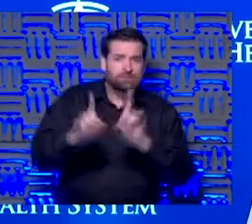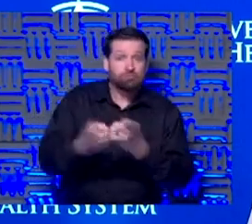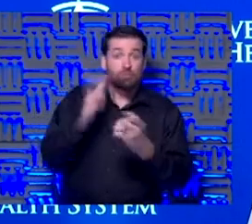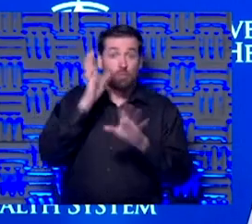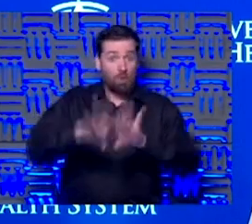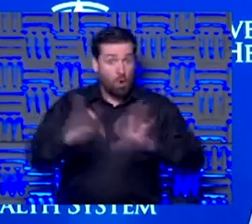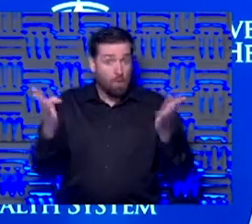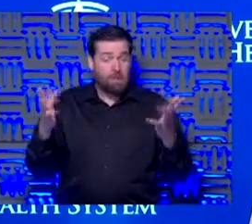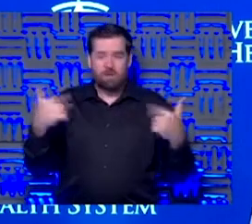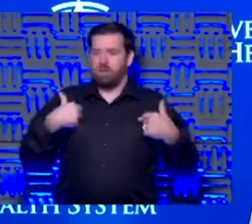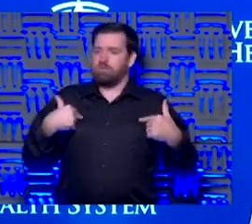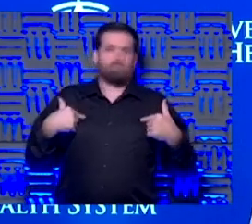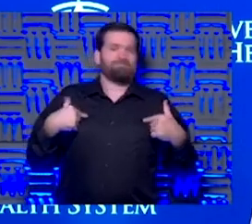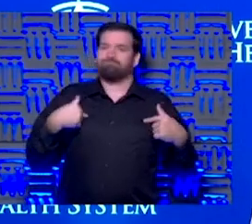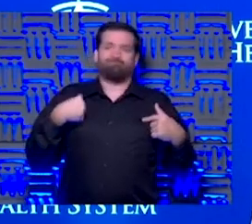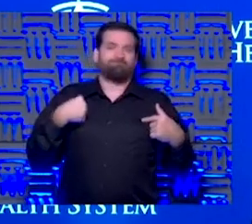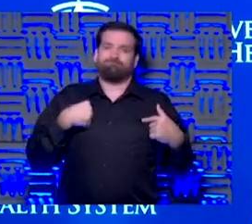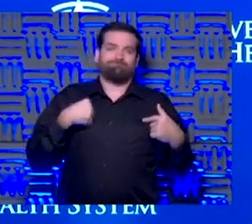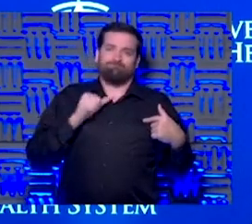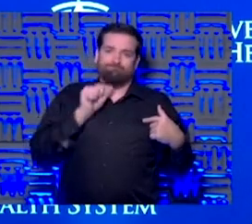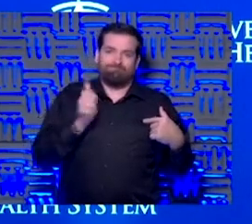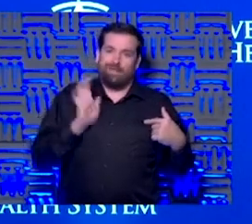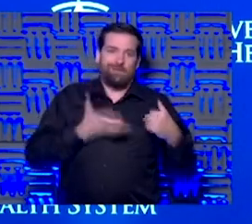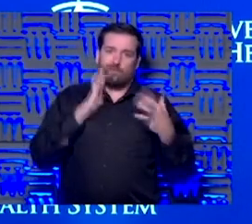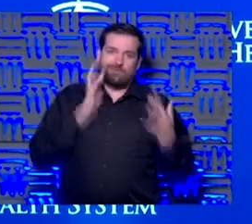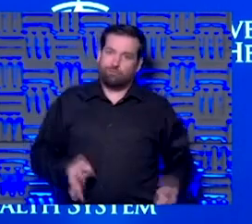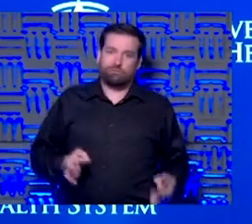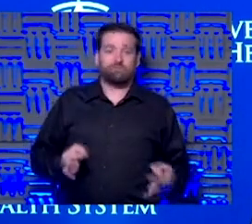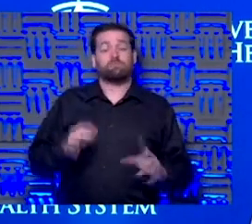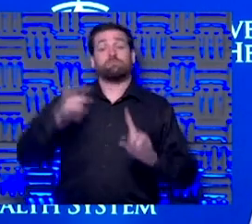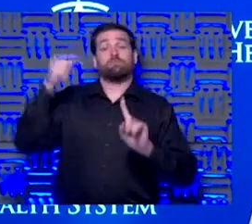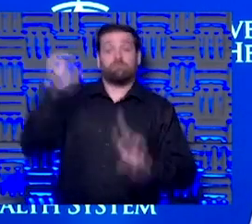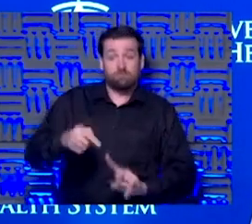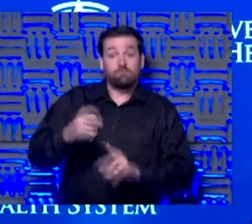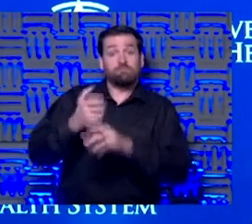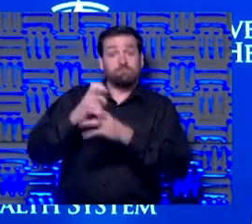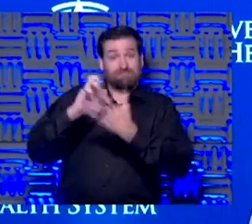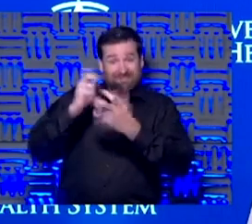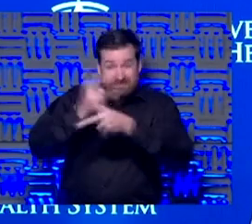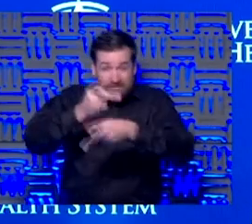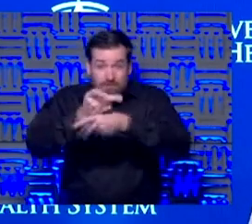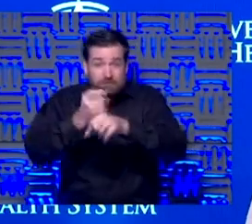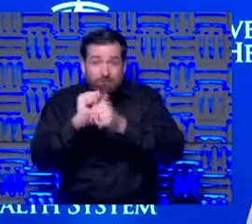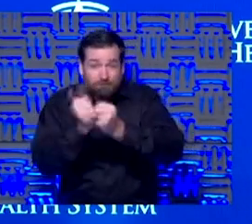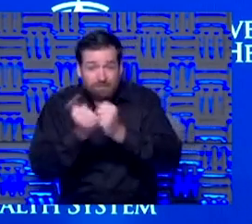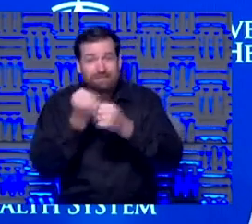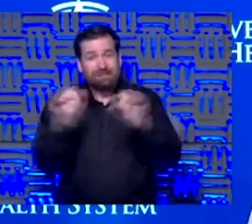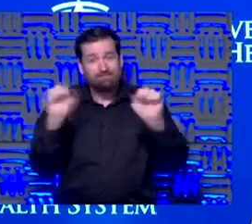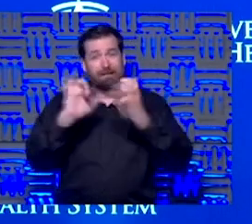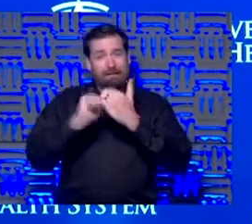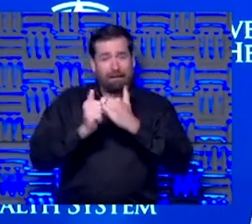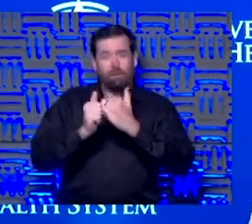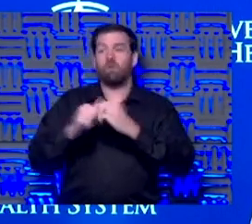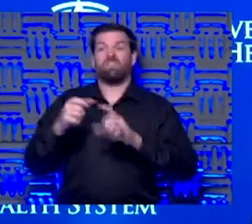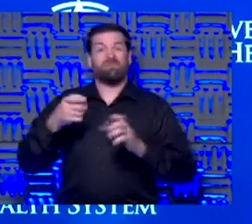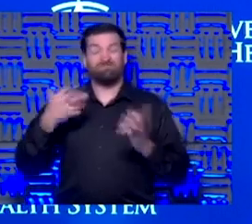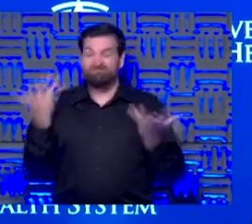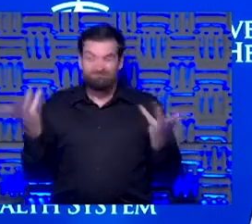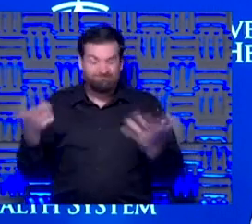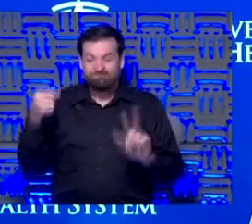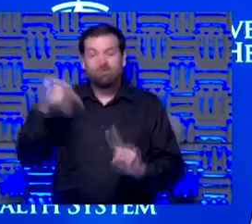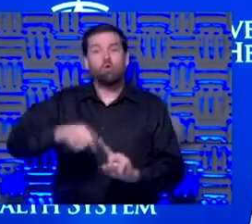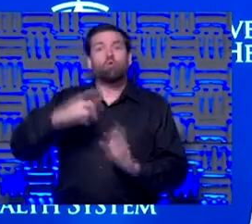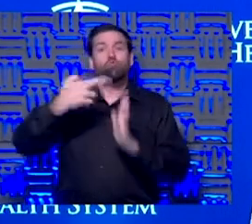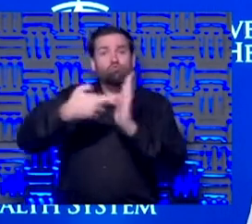schools or not. That is not out for us to say. But we will say, this is how we stay safe. And the rules of infection control go